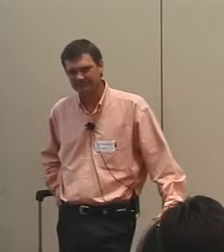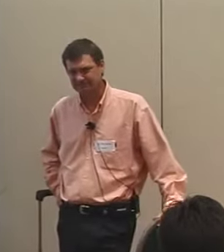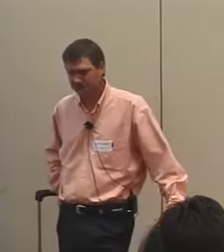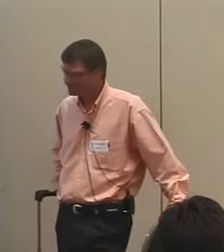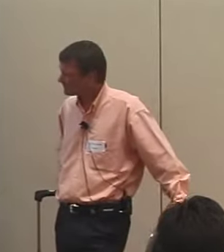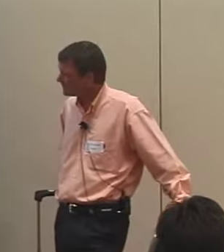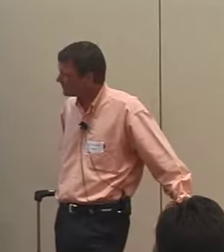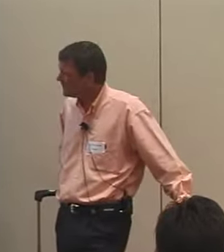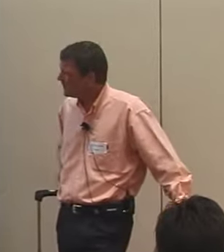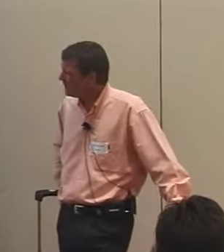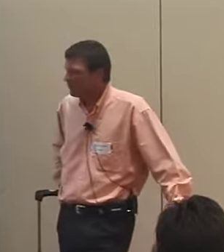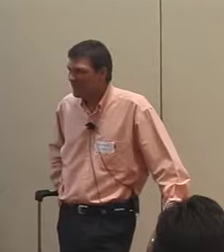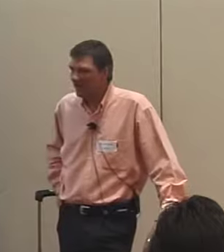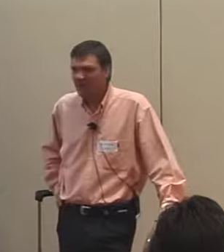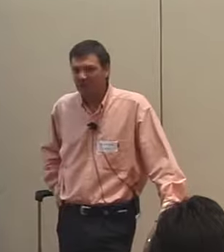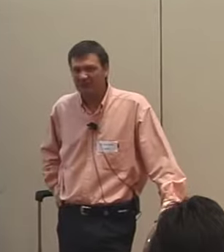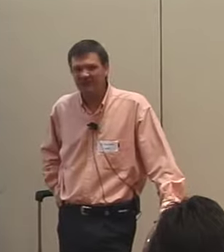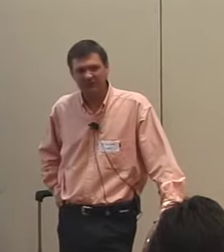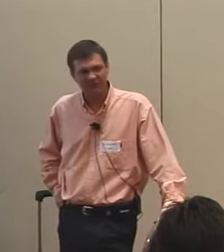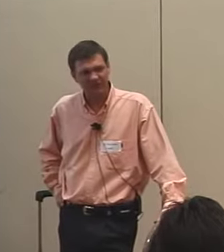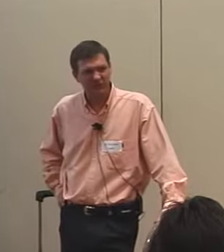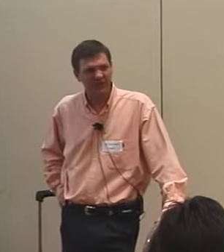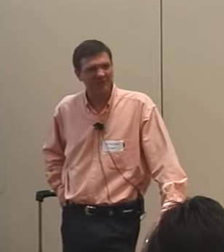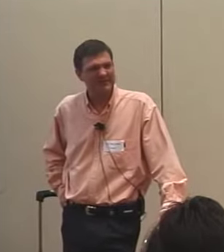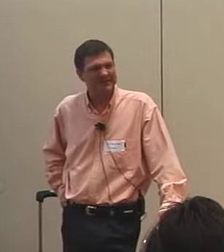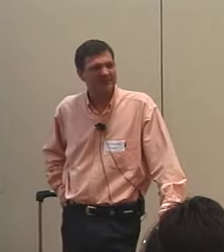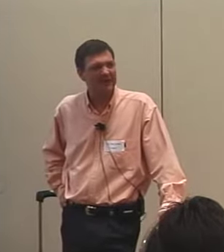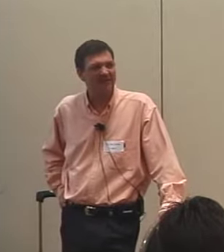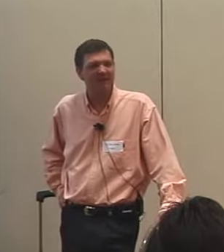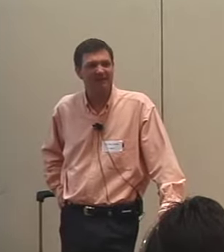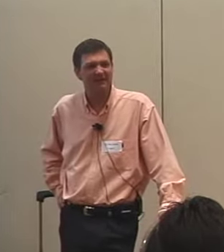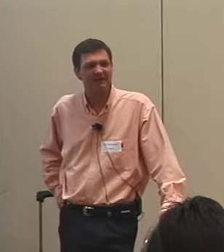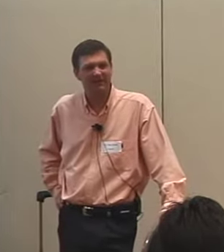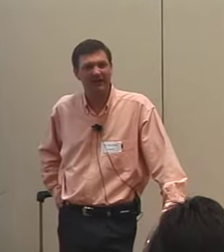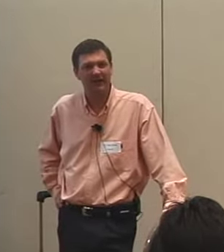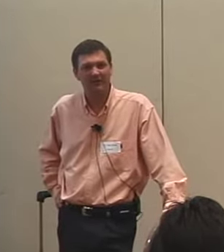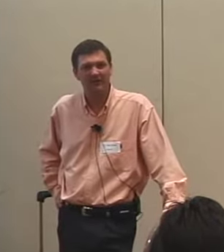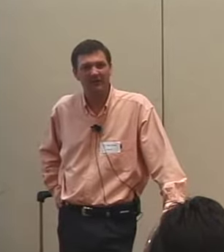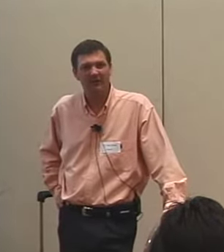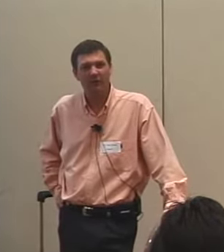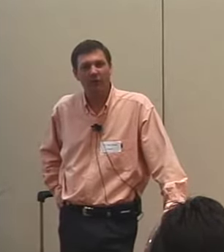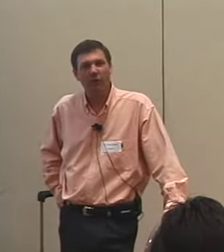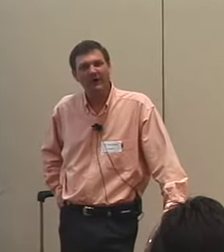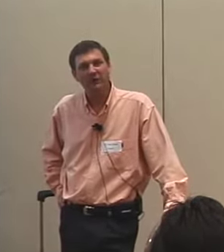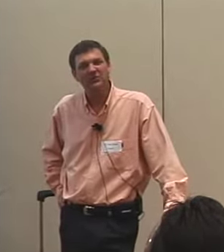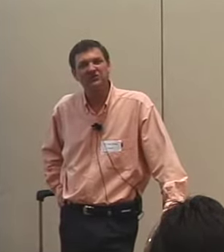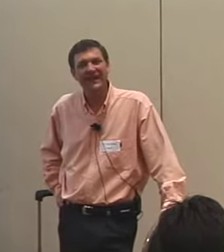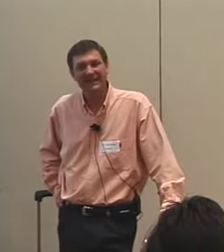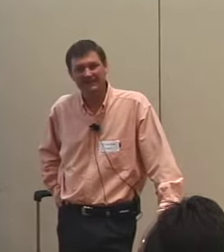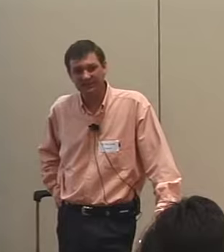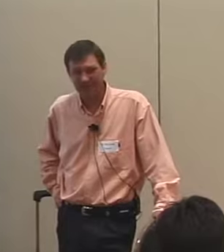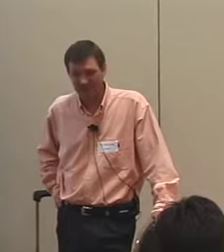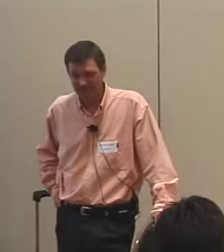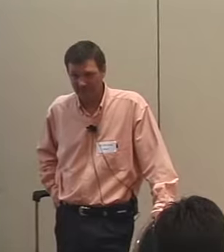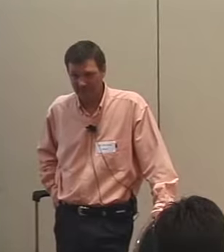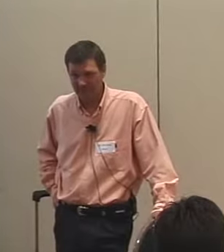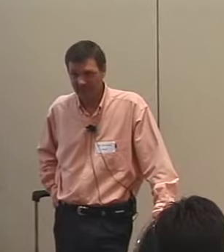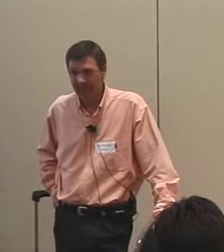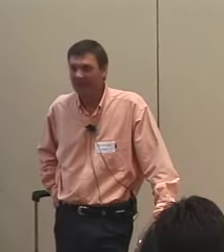this. We have a group of teachers in the school that have seen this behavior every time it's ever happened. Why don't we just ask